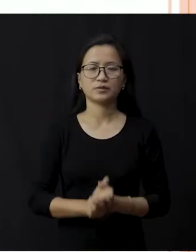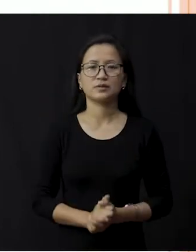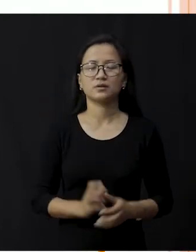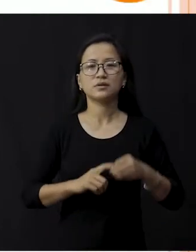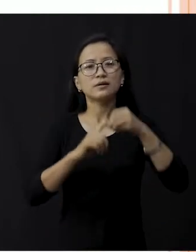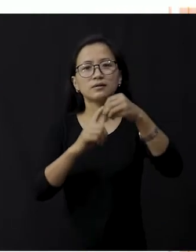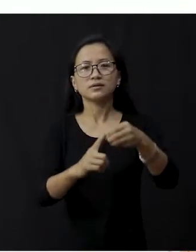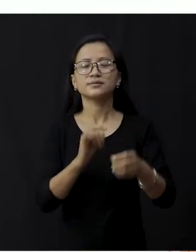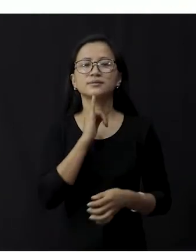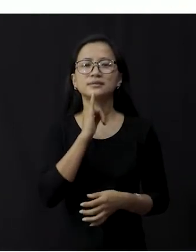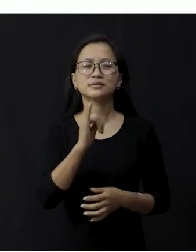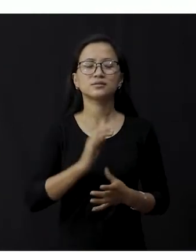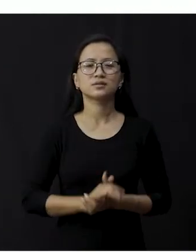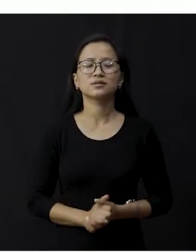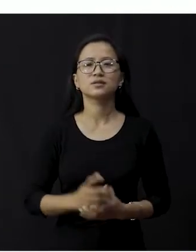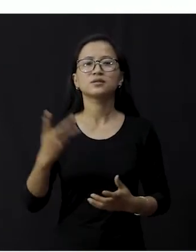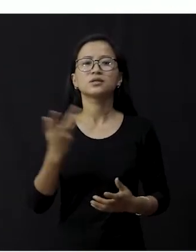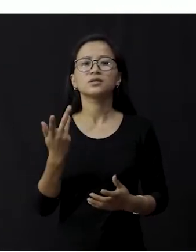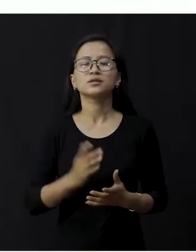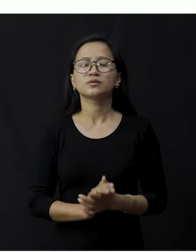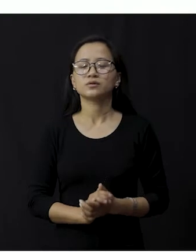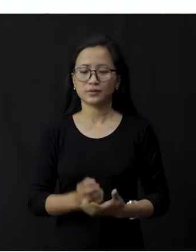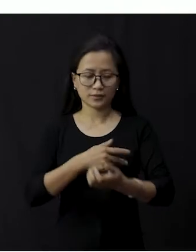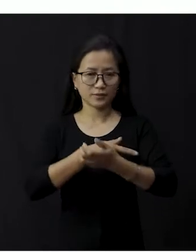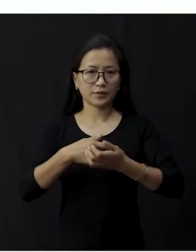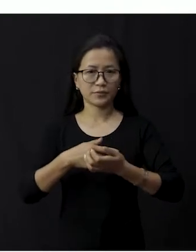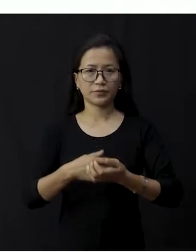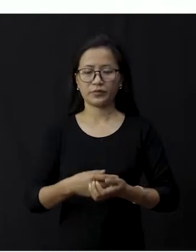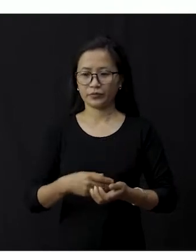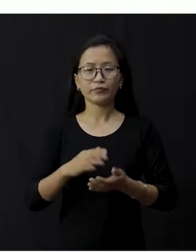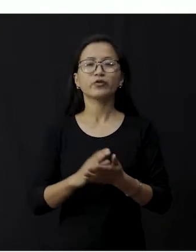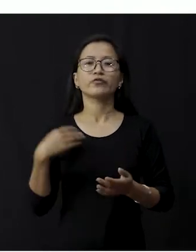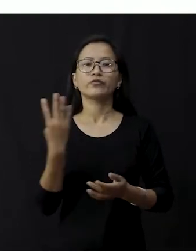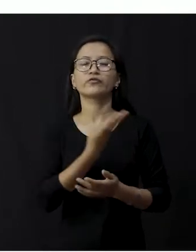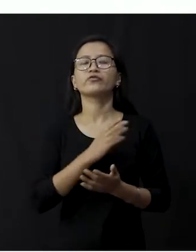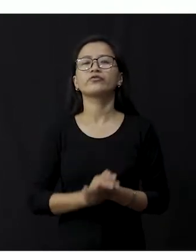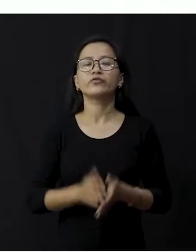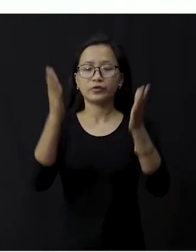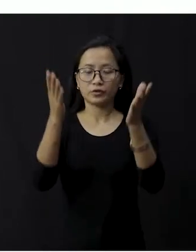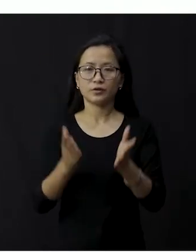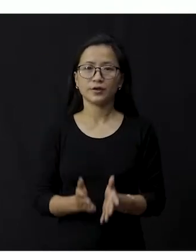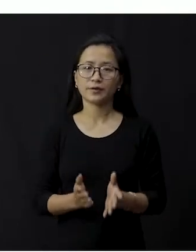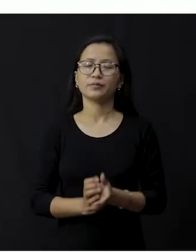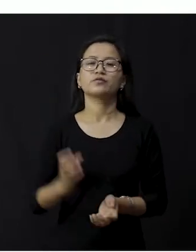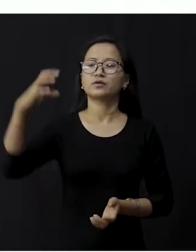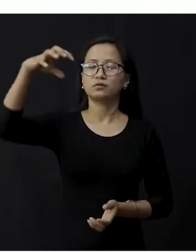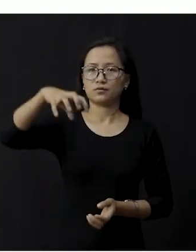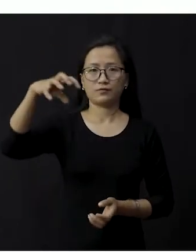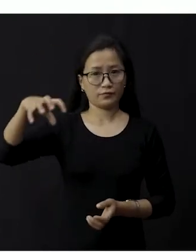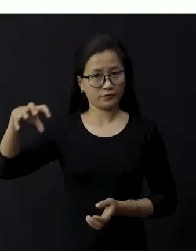question is, what is the name of our country? What is the